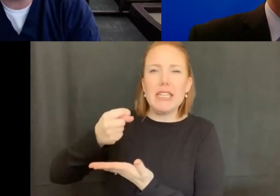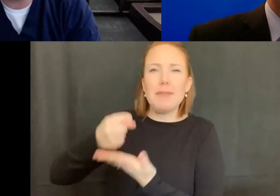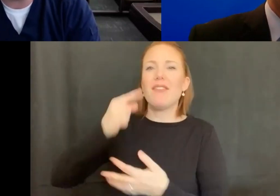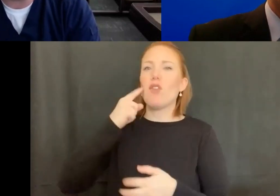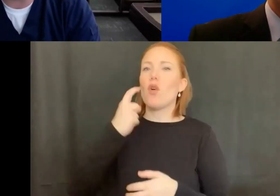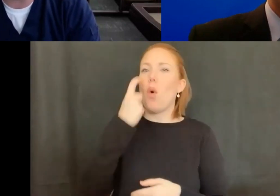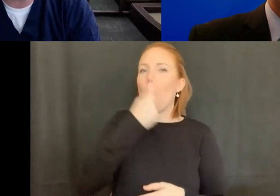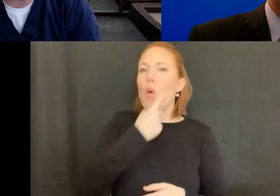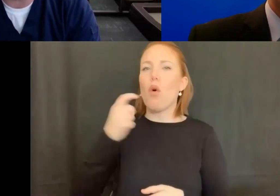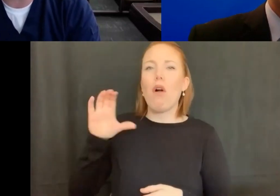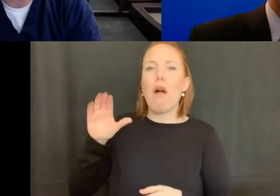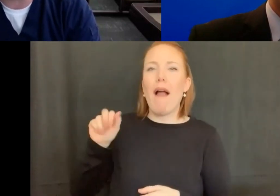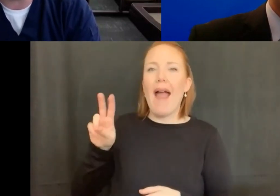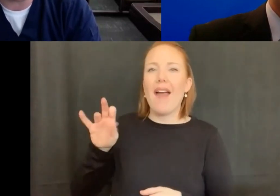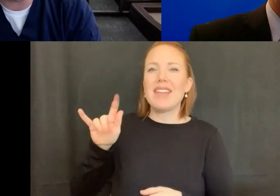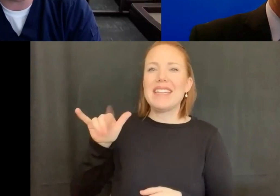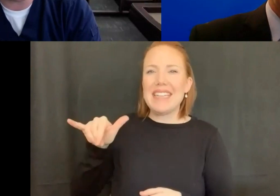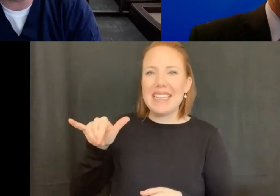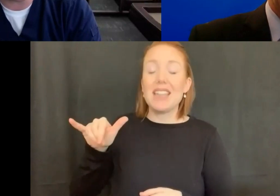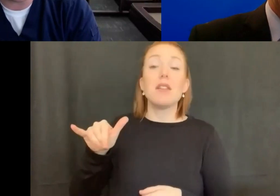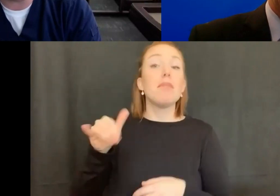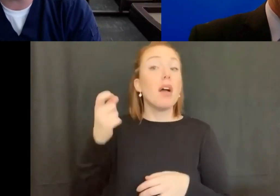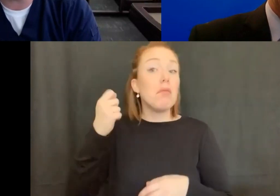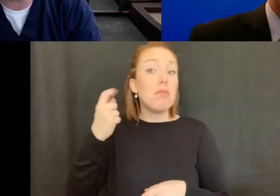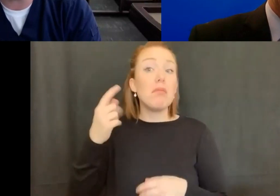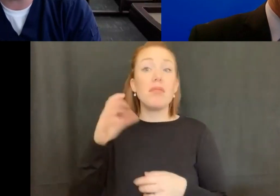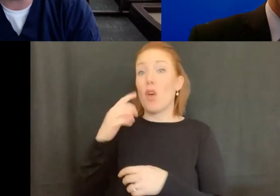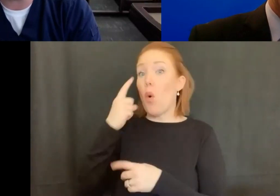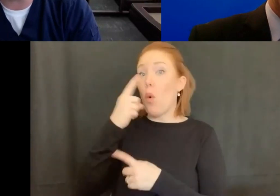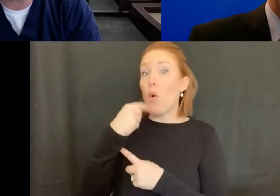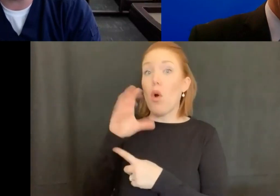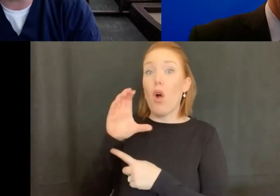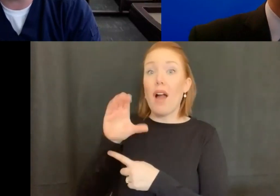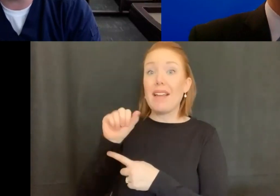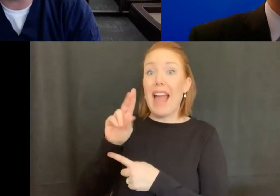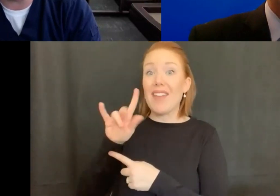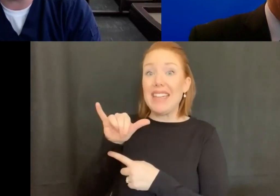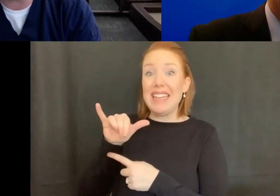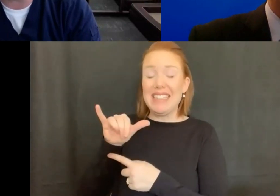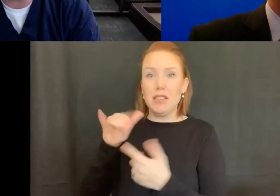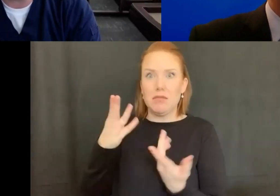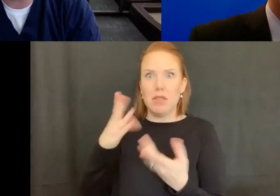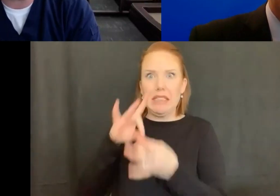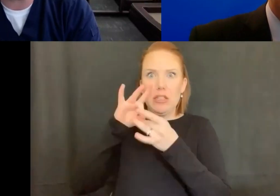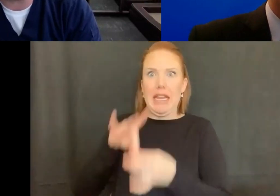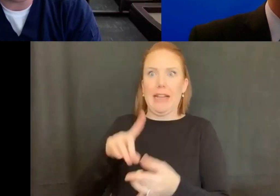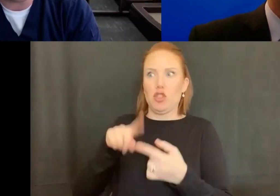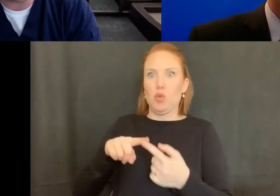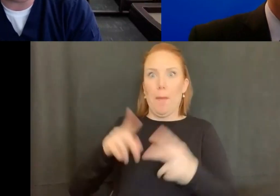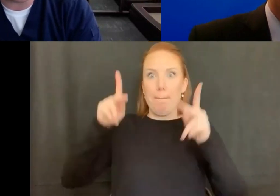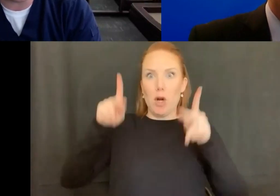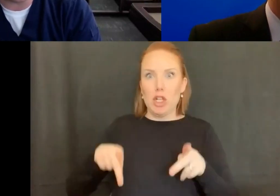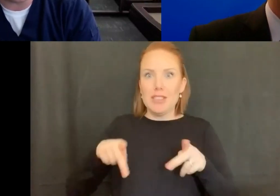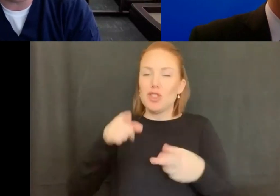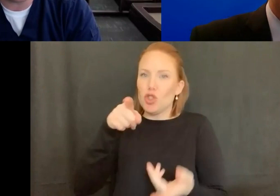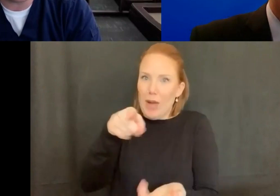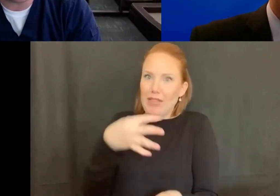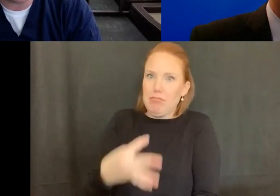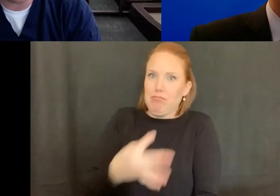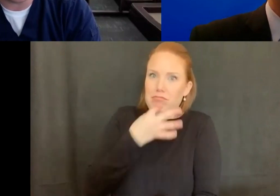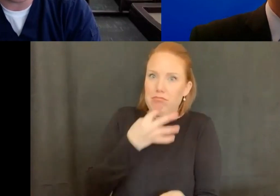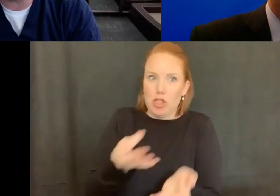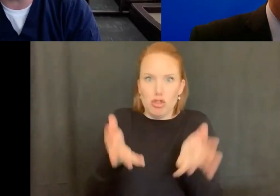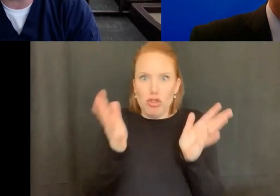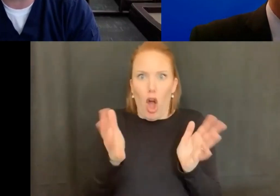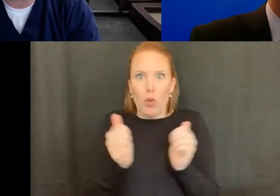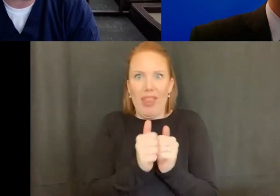But we also have to remember that oral cavity is attached to a person. So you need to be able to talk to people effectively